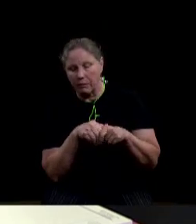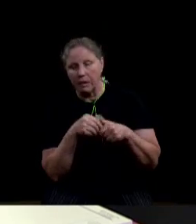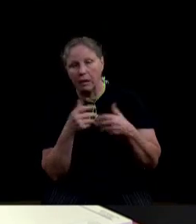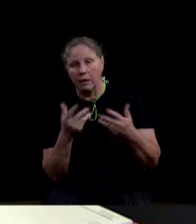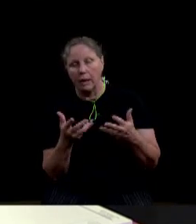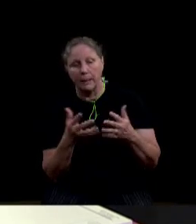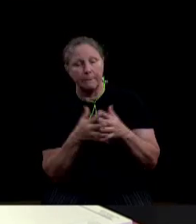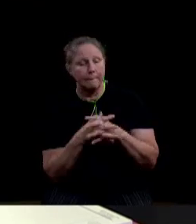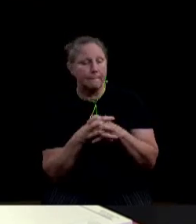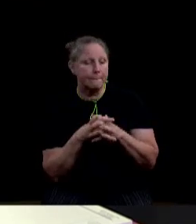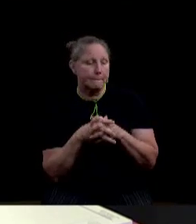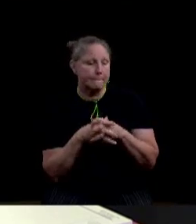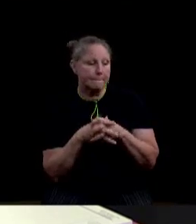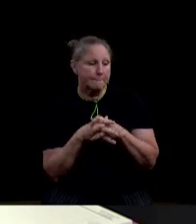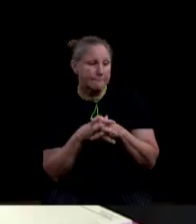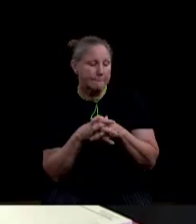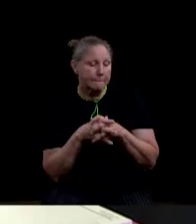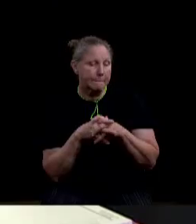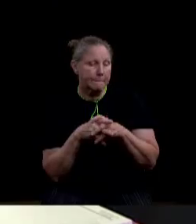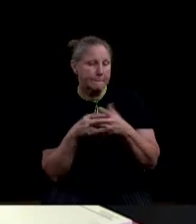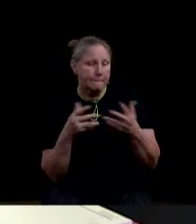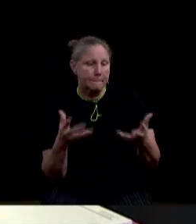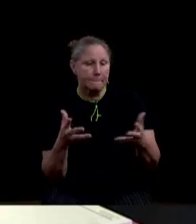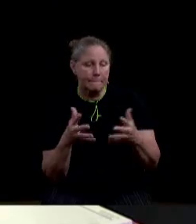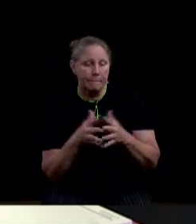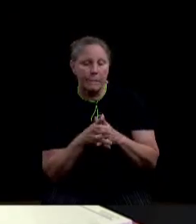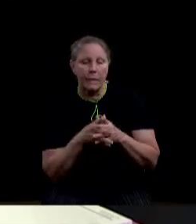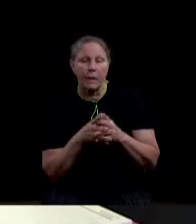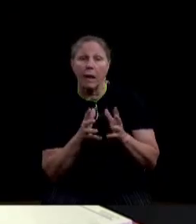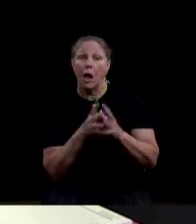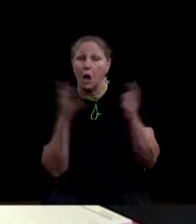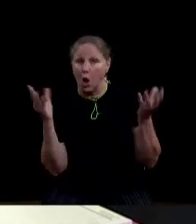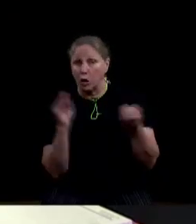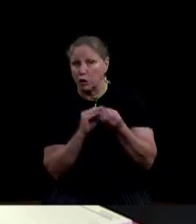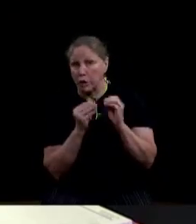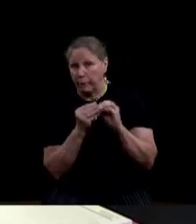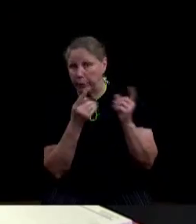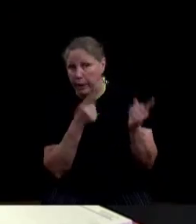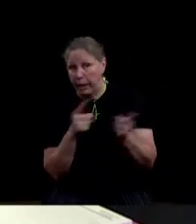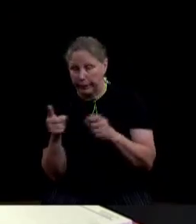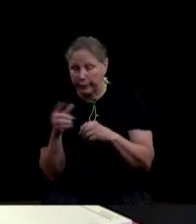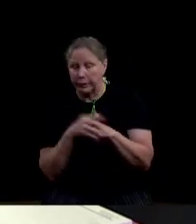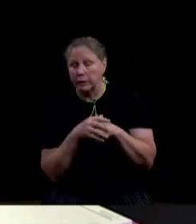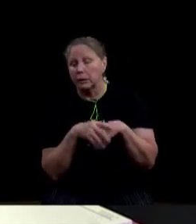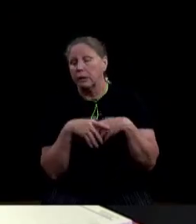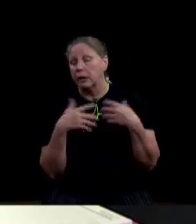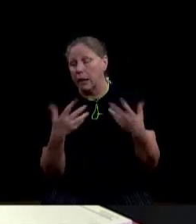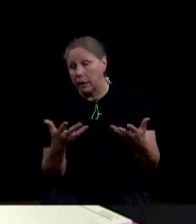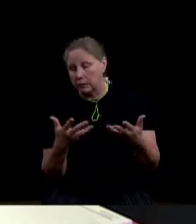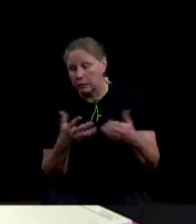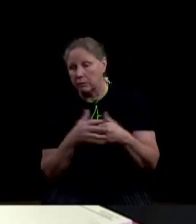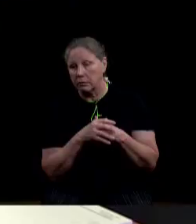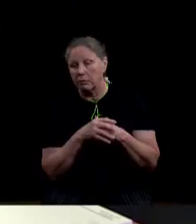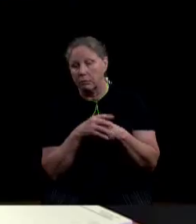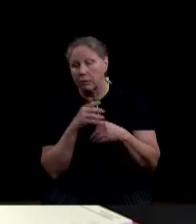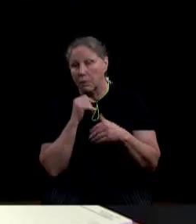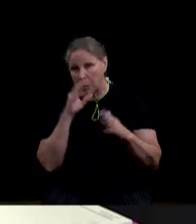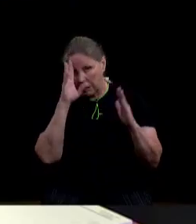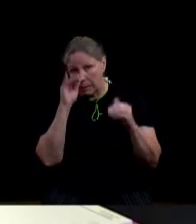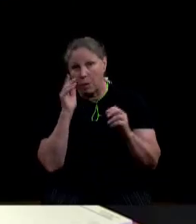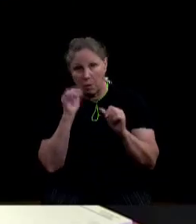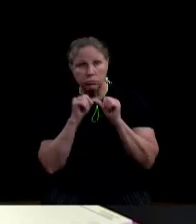significant numbers are occurring and can be expected to continue. It's our impetus